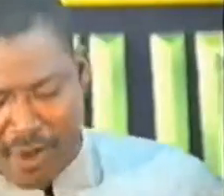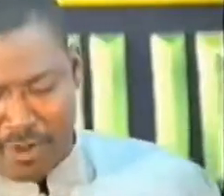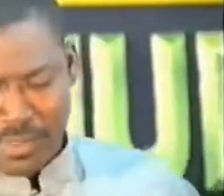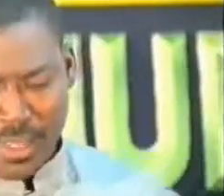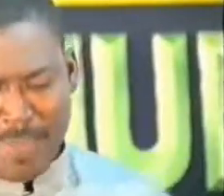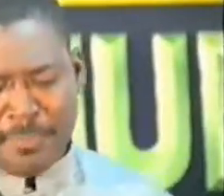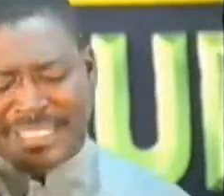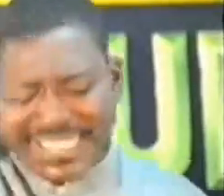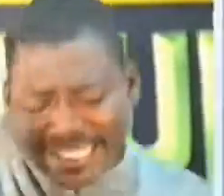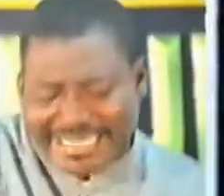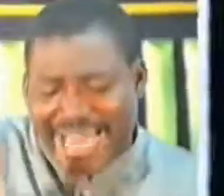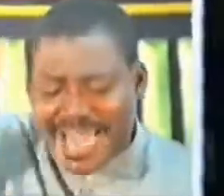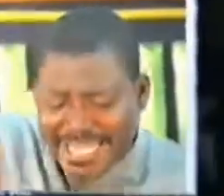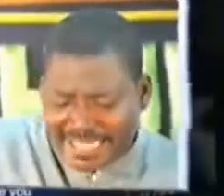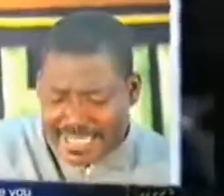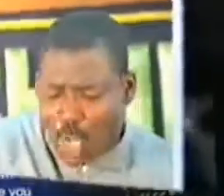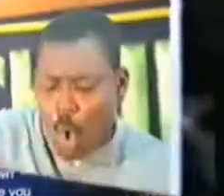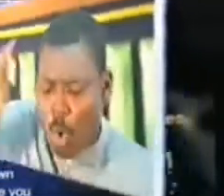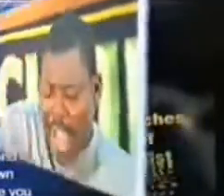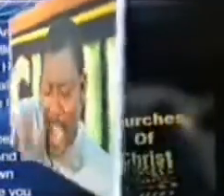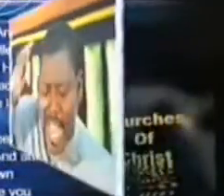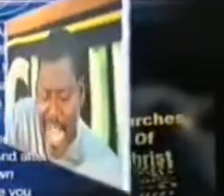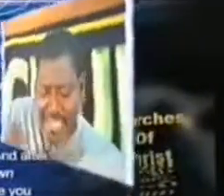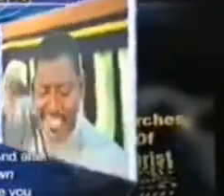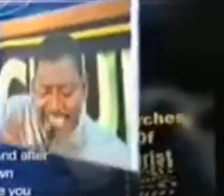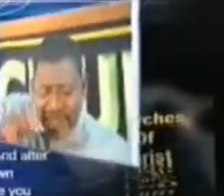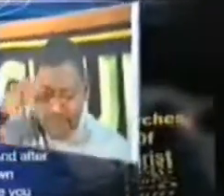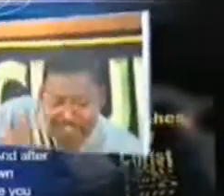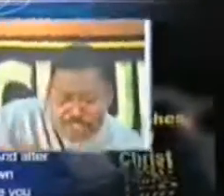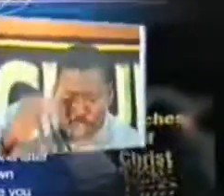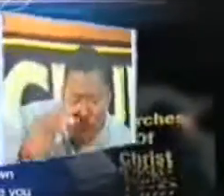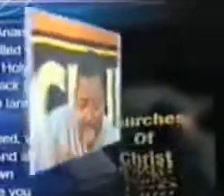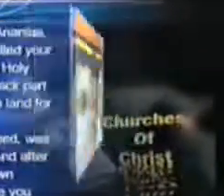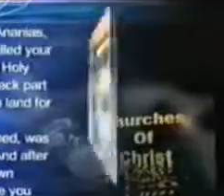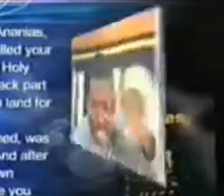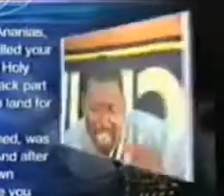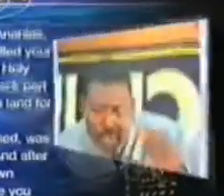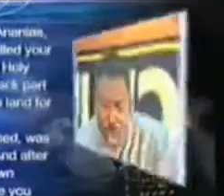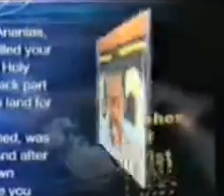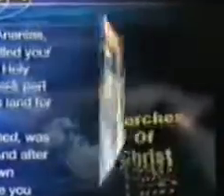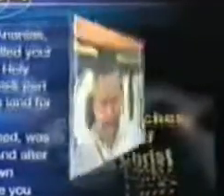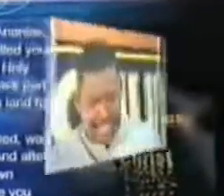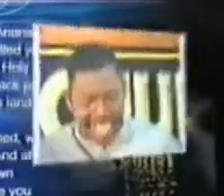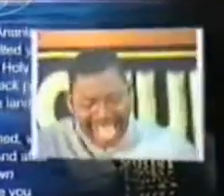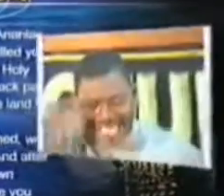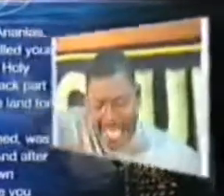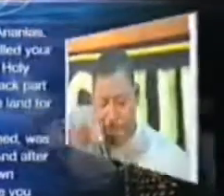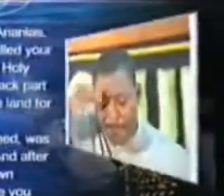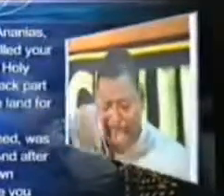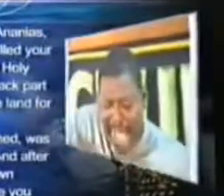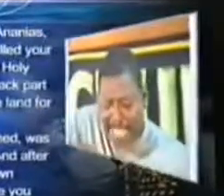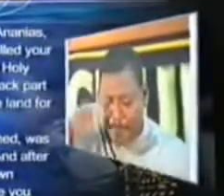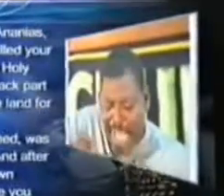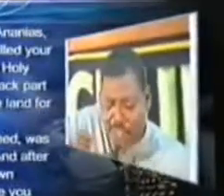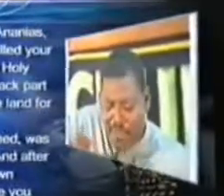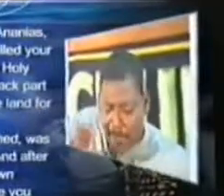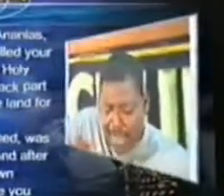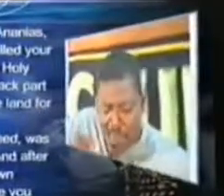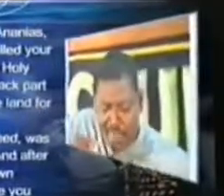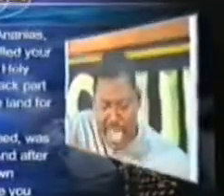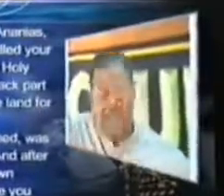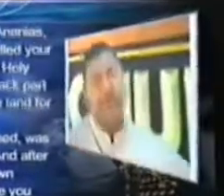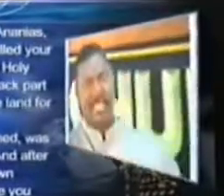and 4 but peter said ananias Why has Satan filled your heart to lie to the Holy Spirit and keep back part